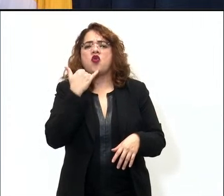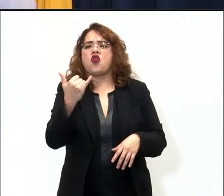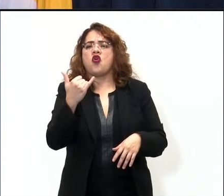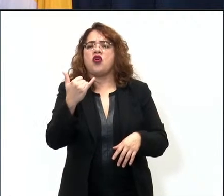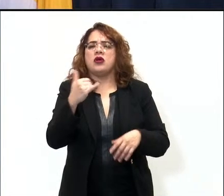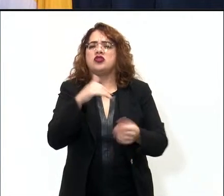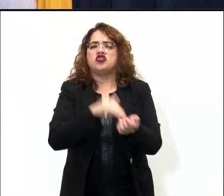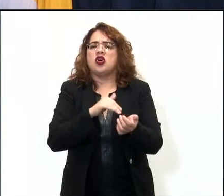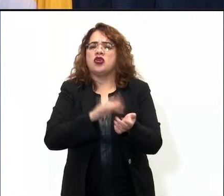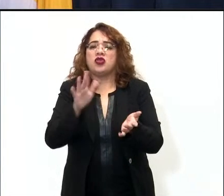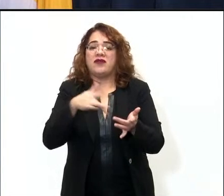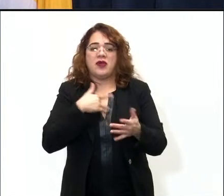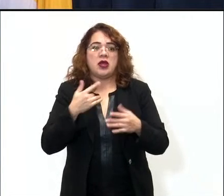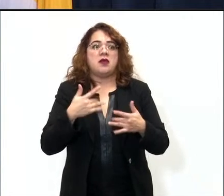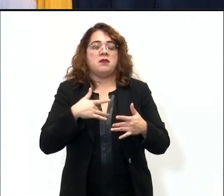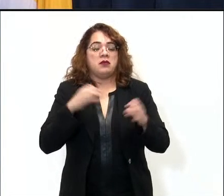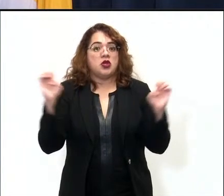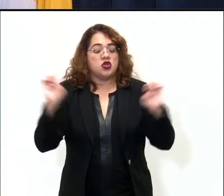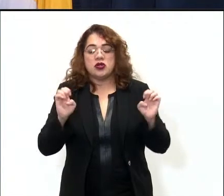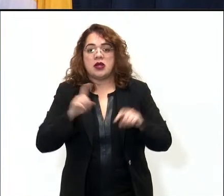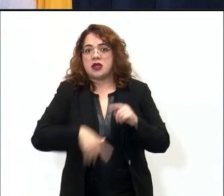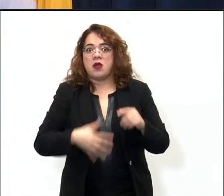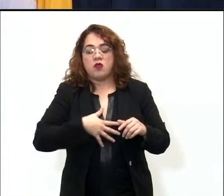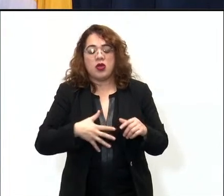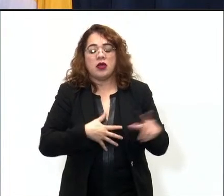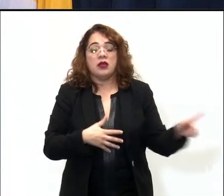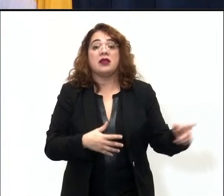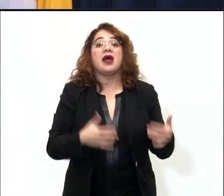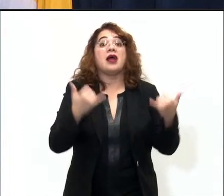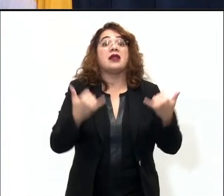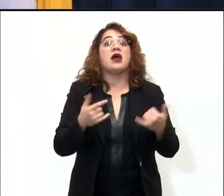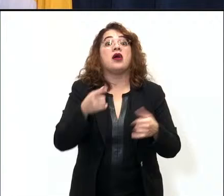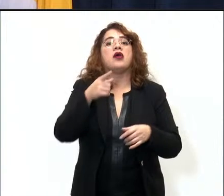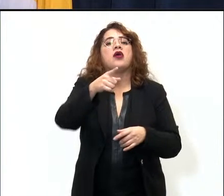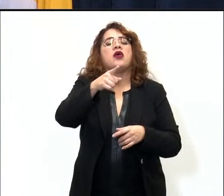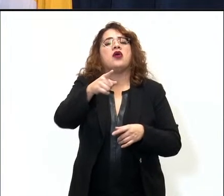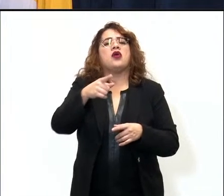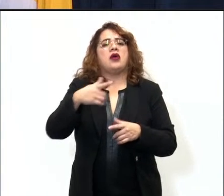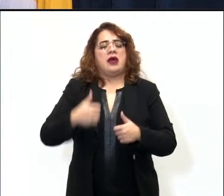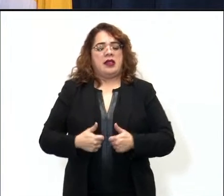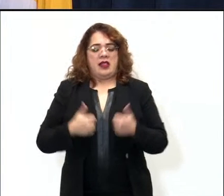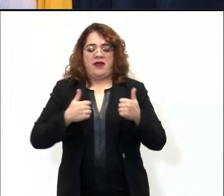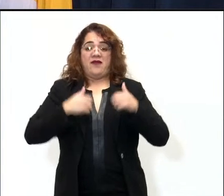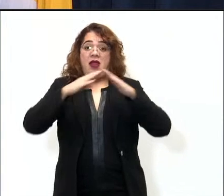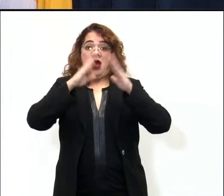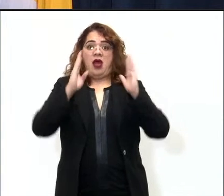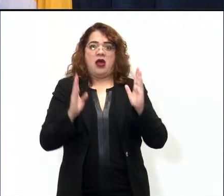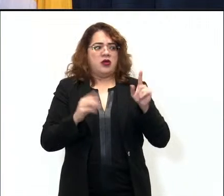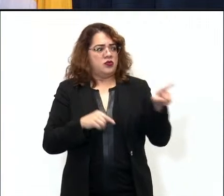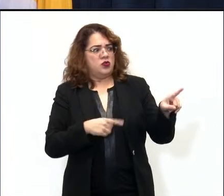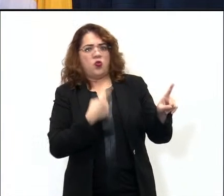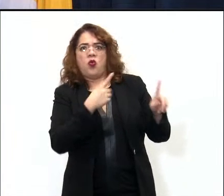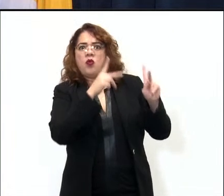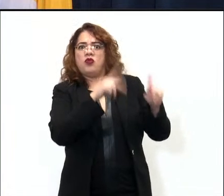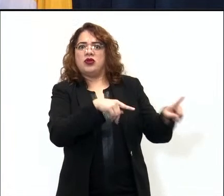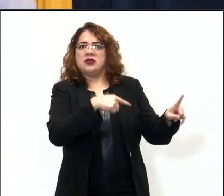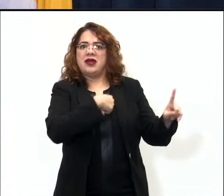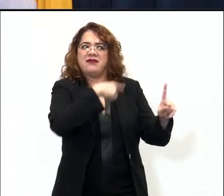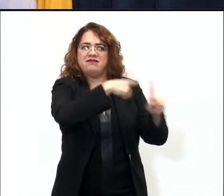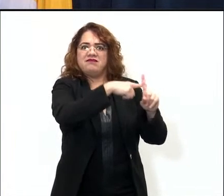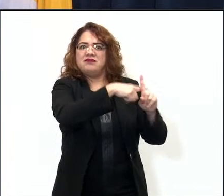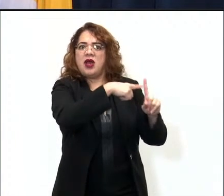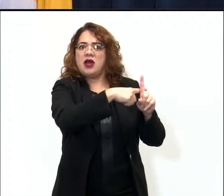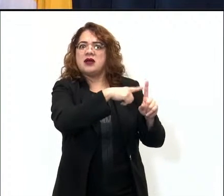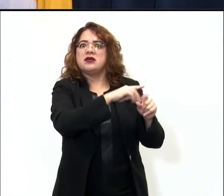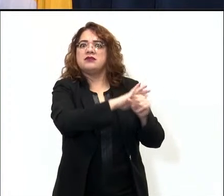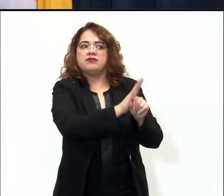medical emergency. If you do live with someone who has tested positive or who has symptoms, it continues to be very important